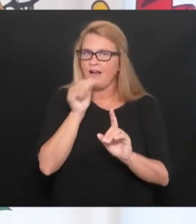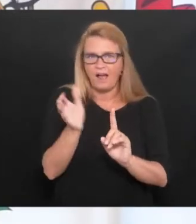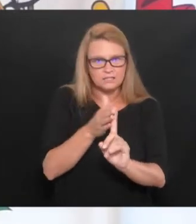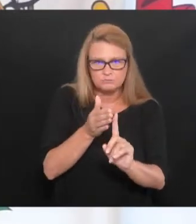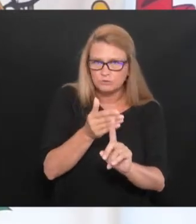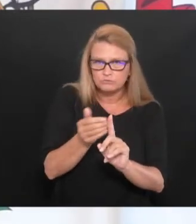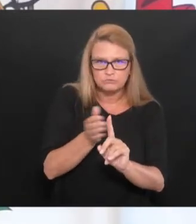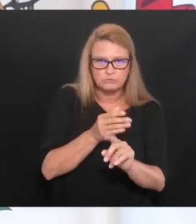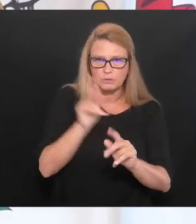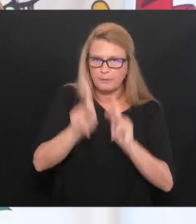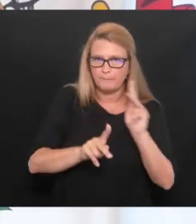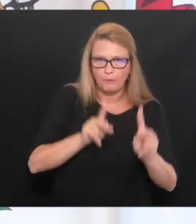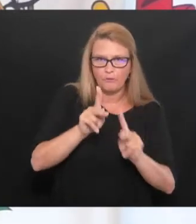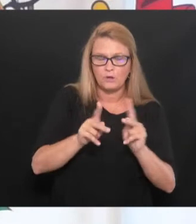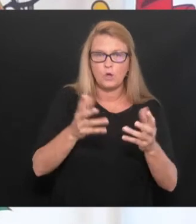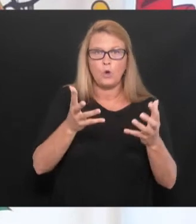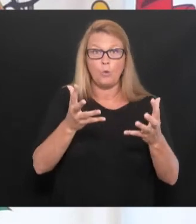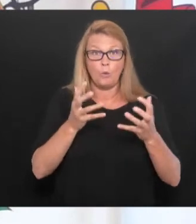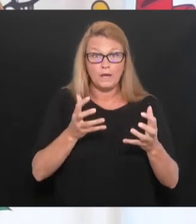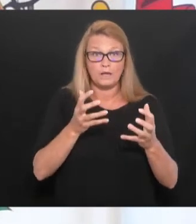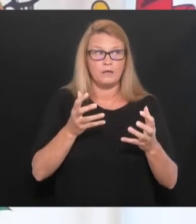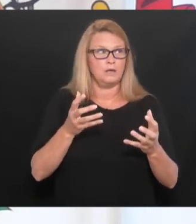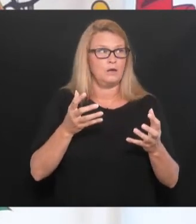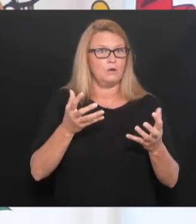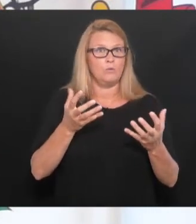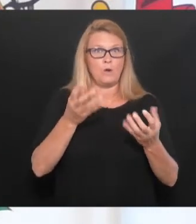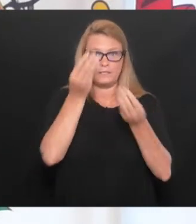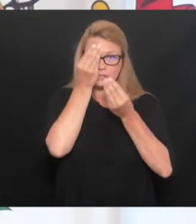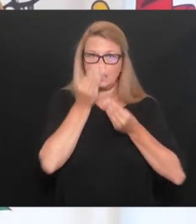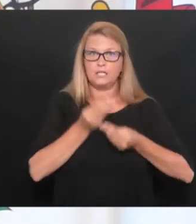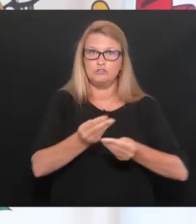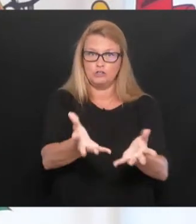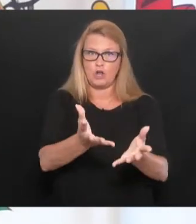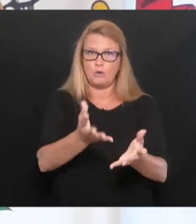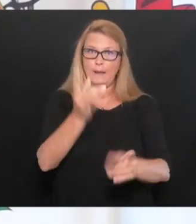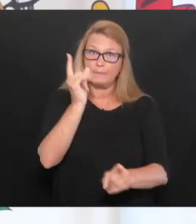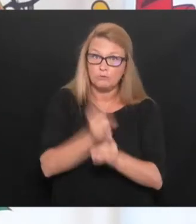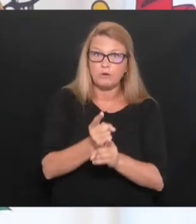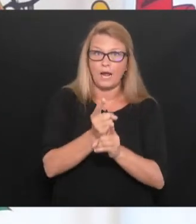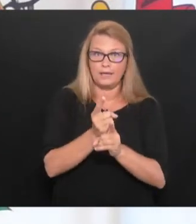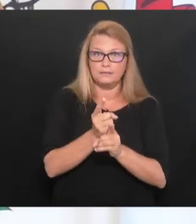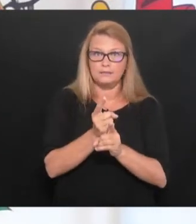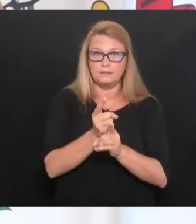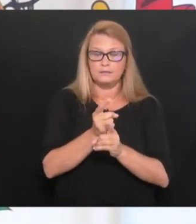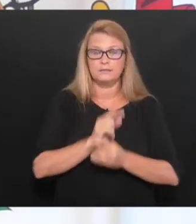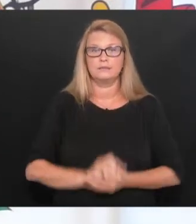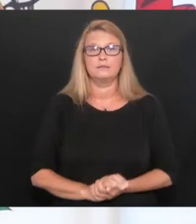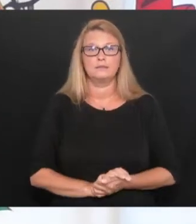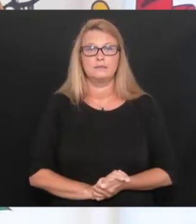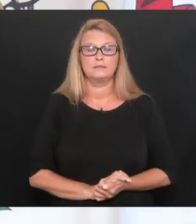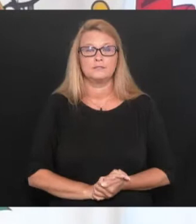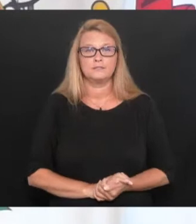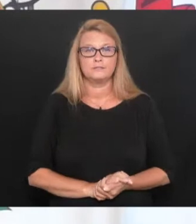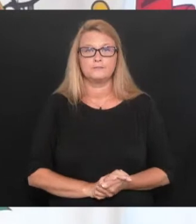to you with concern. Now, we have been,